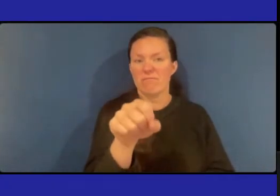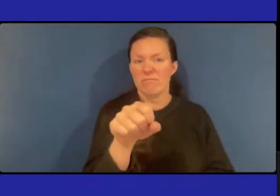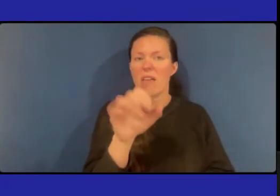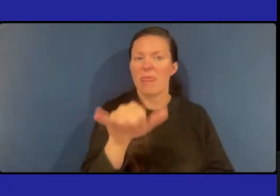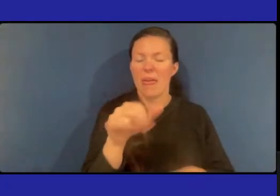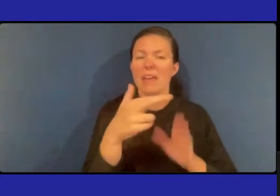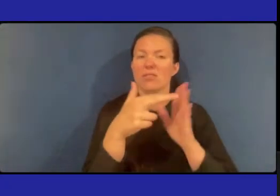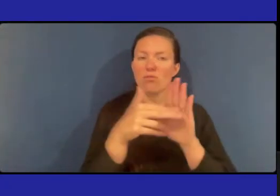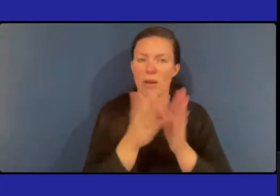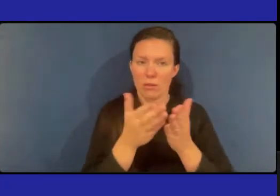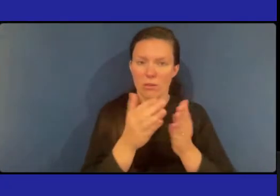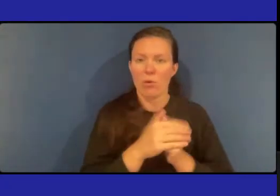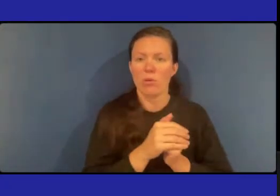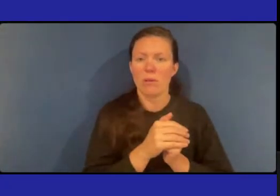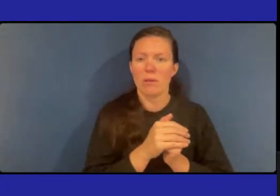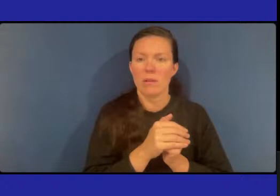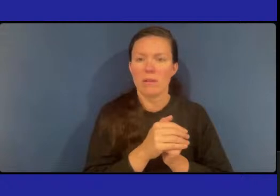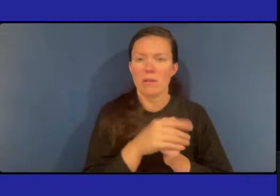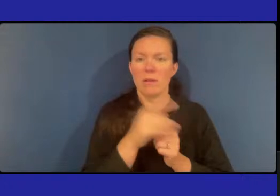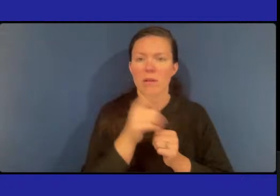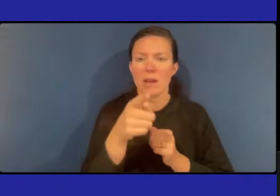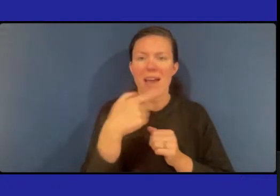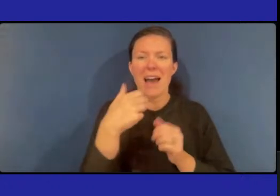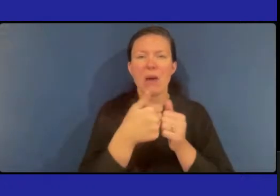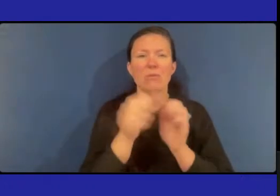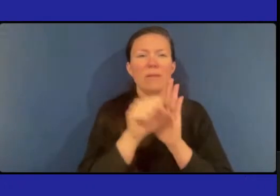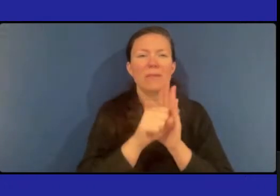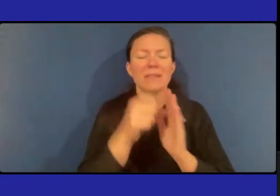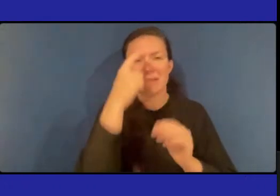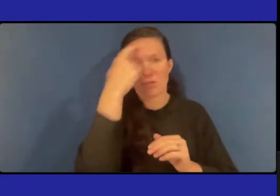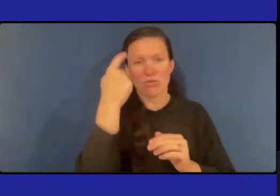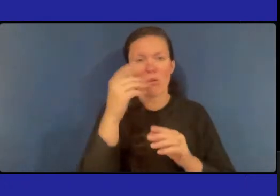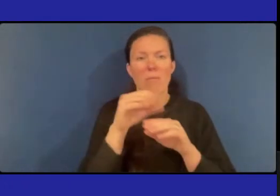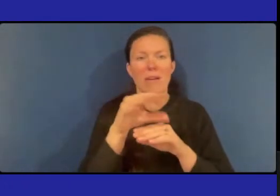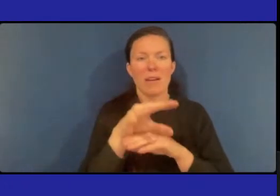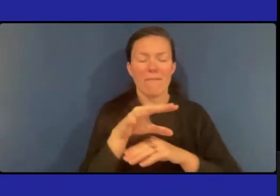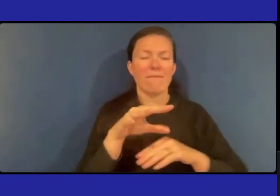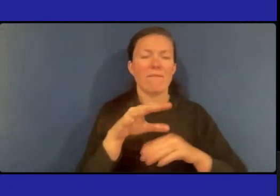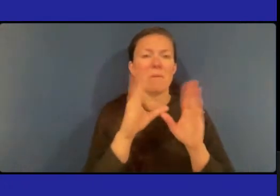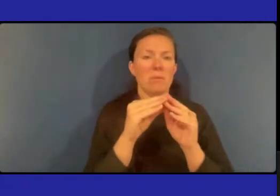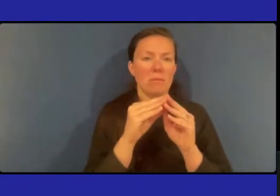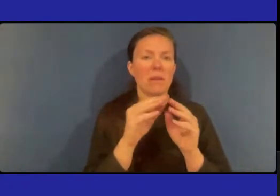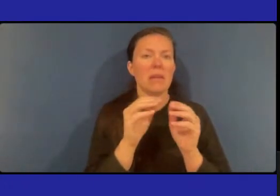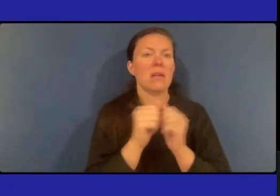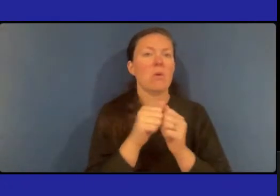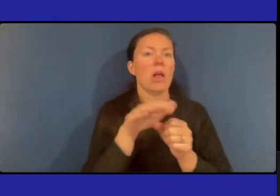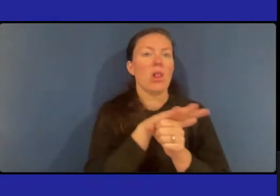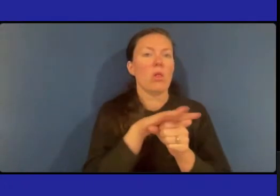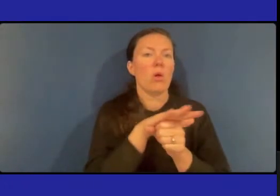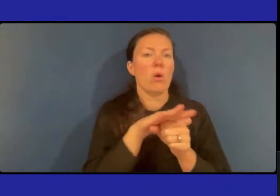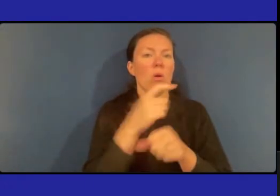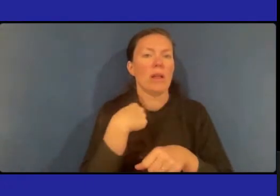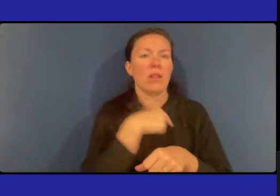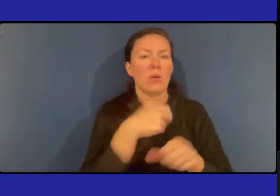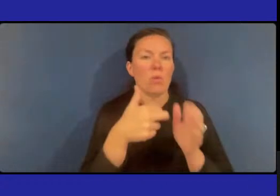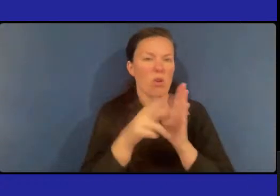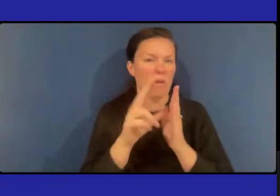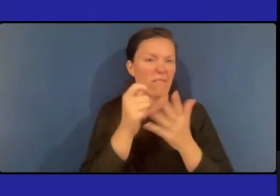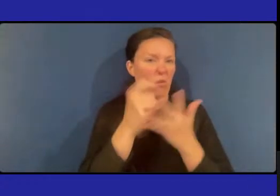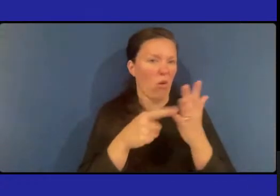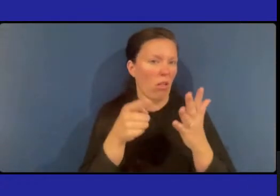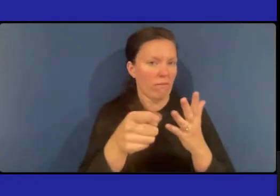And I was just at the State Trauma Advisory Committee in Albany, where locally we review all of this.